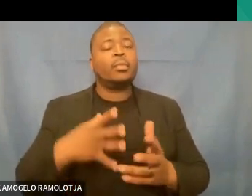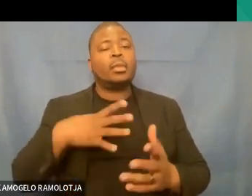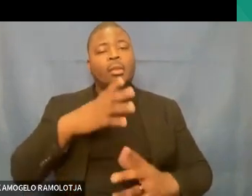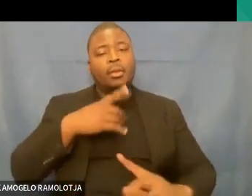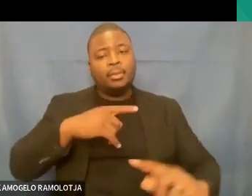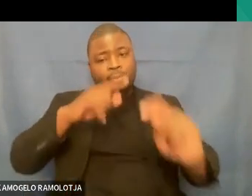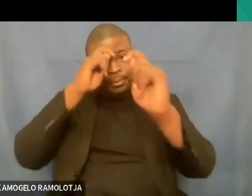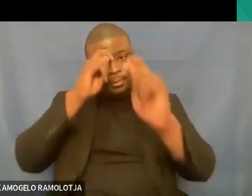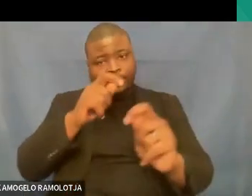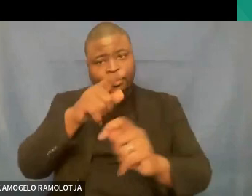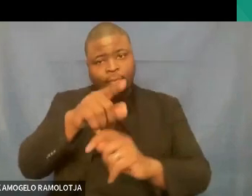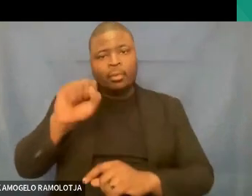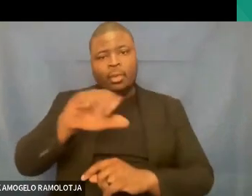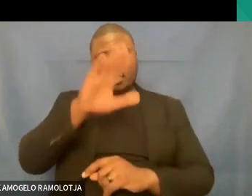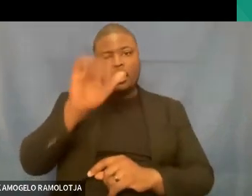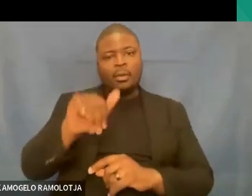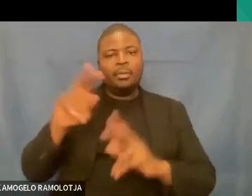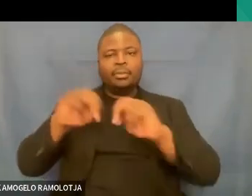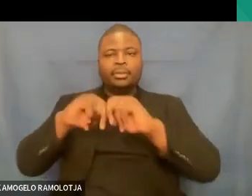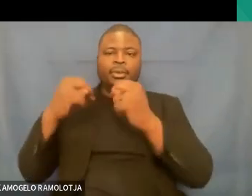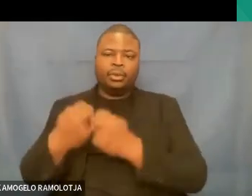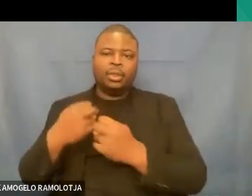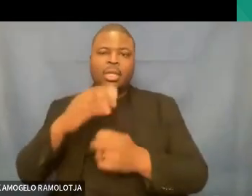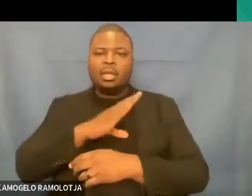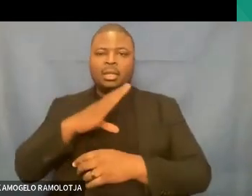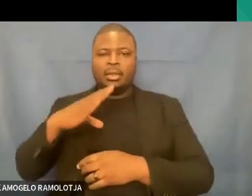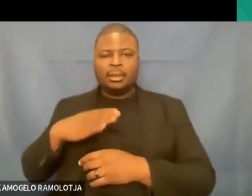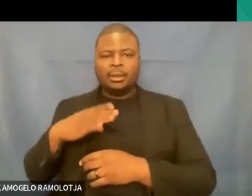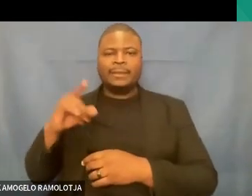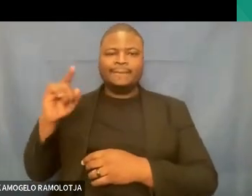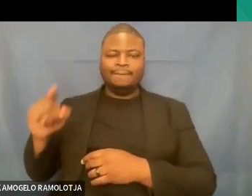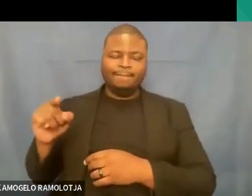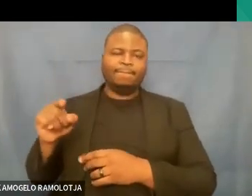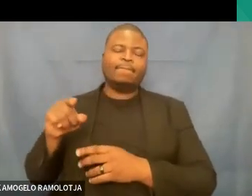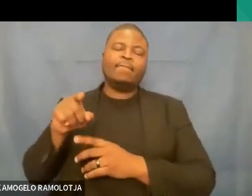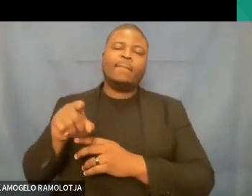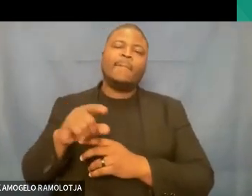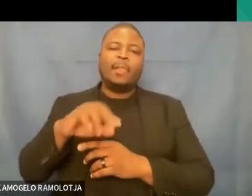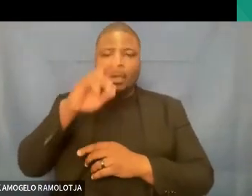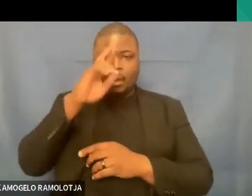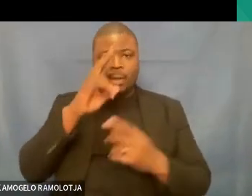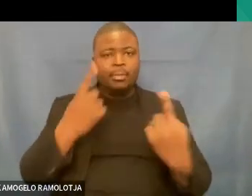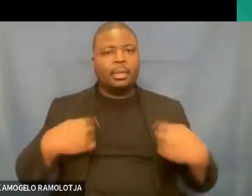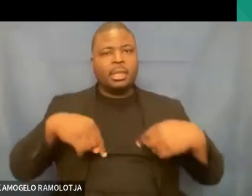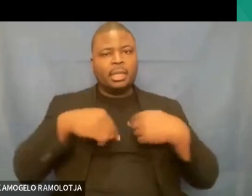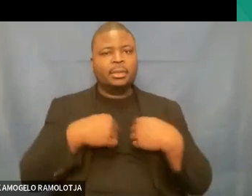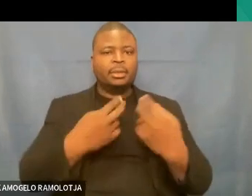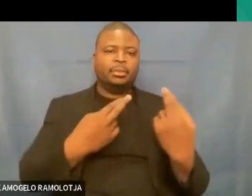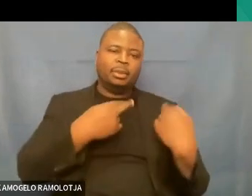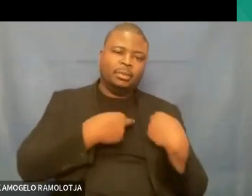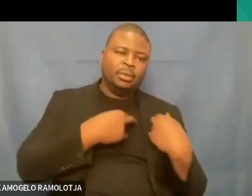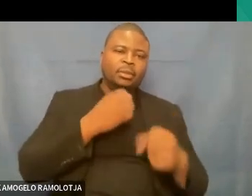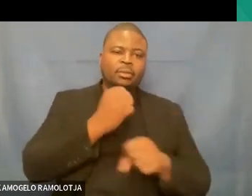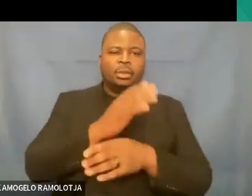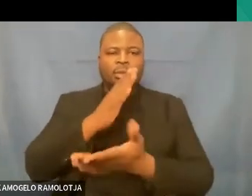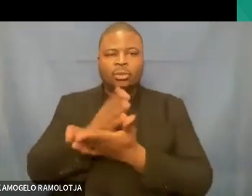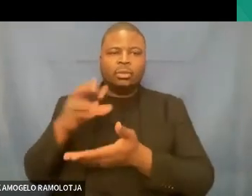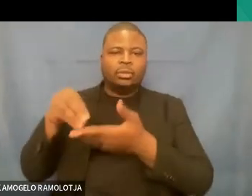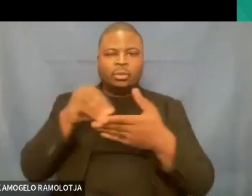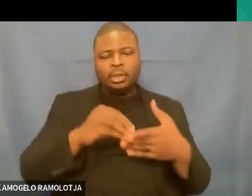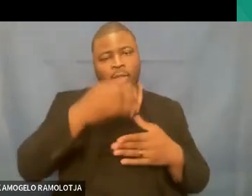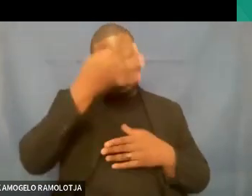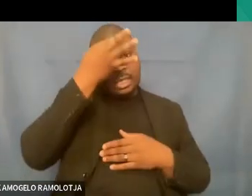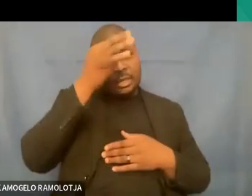I don't have a slide explaining exactly what we do, but our responsibility is to bring together government, civil society, and the private